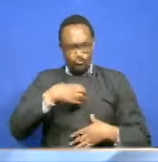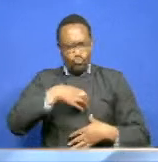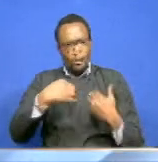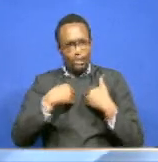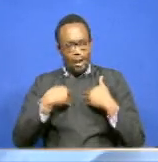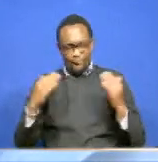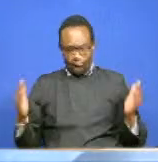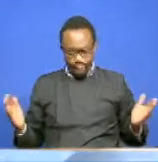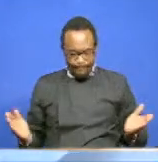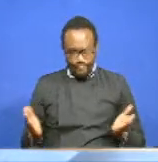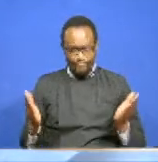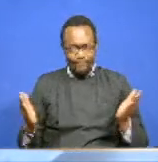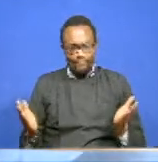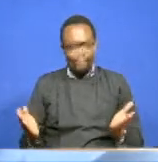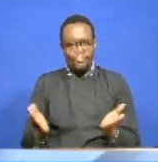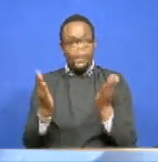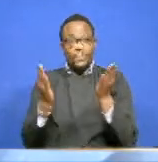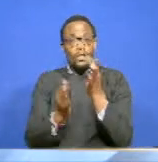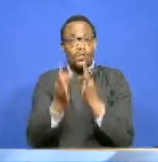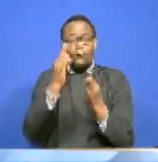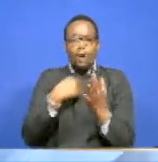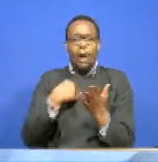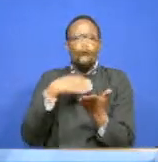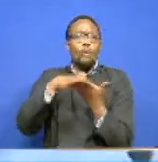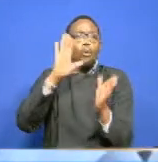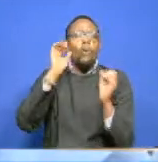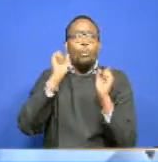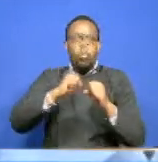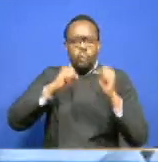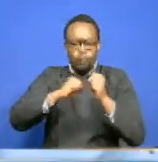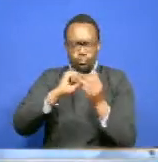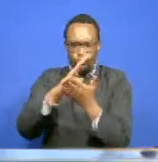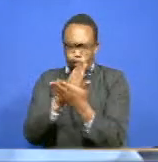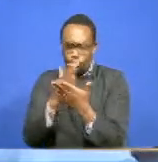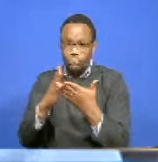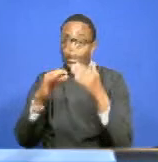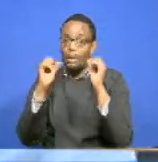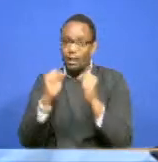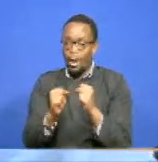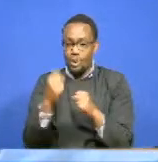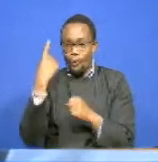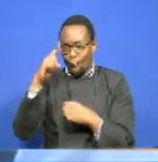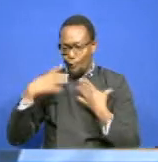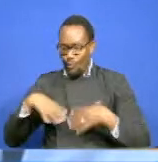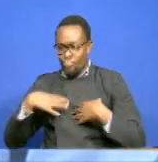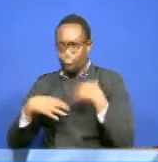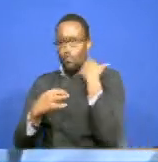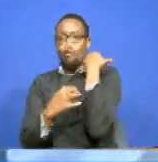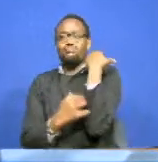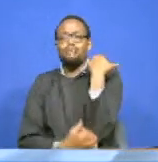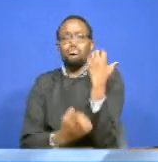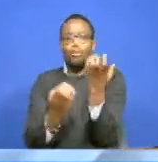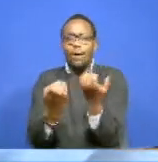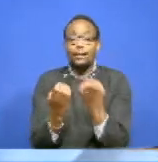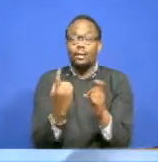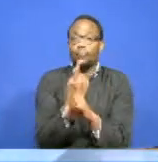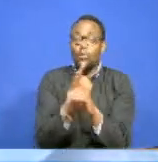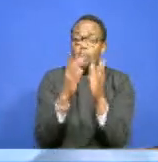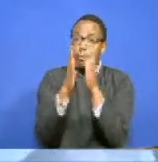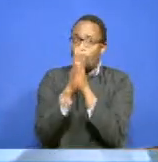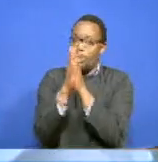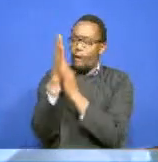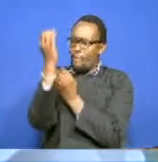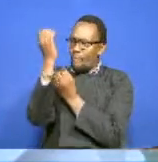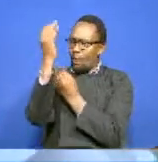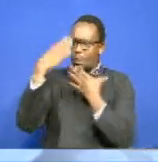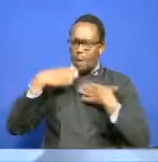blessed, who have something extra, to learn to share with those who are in need. We pray, Father, for those who